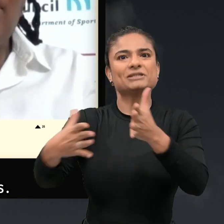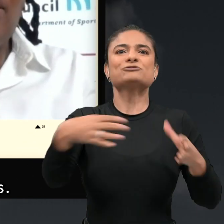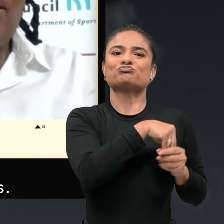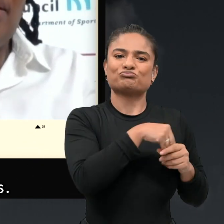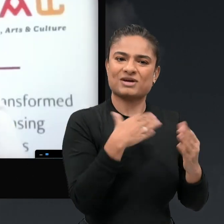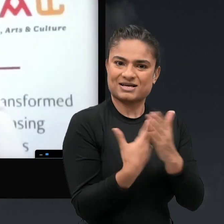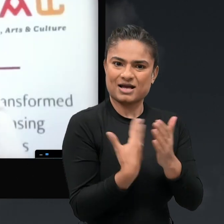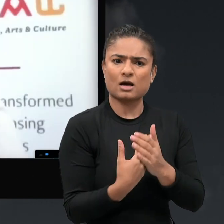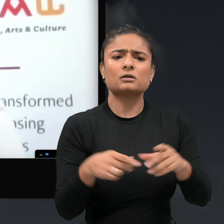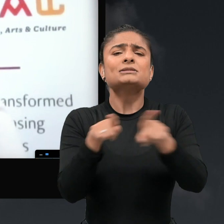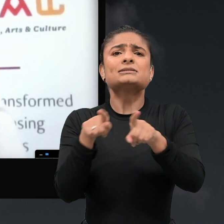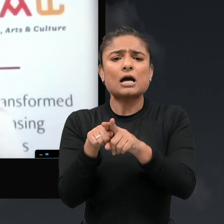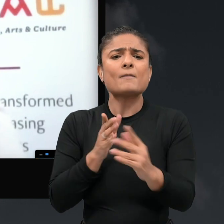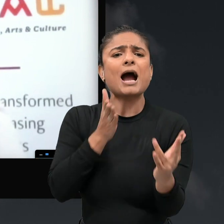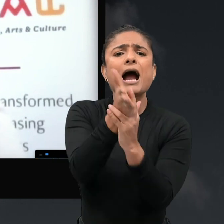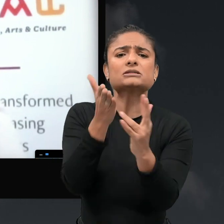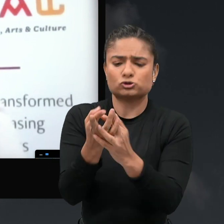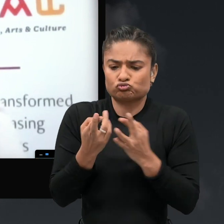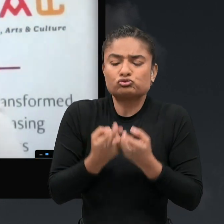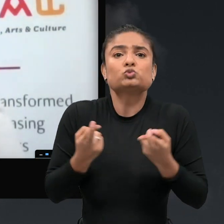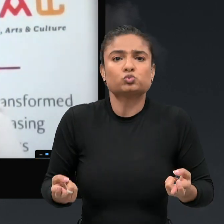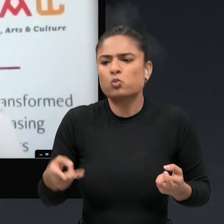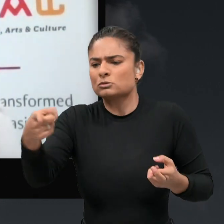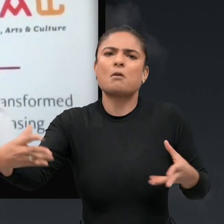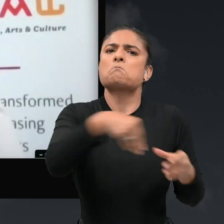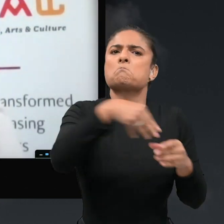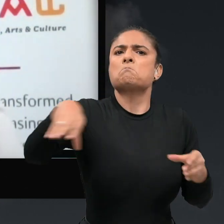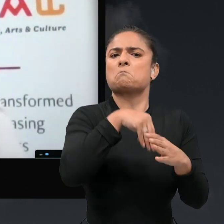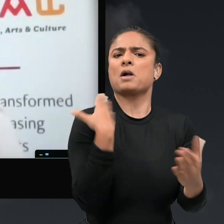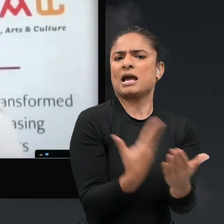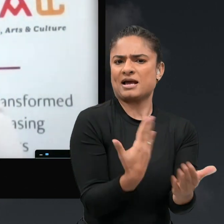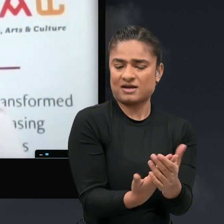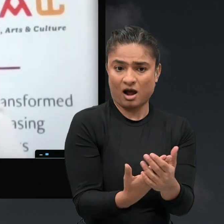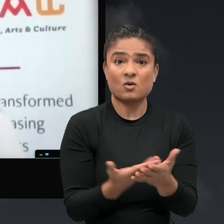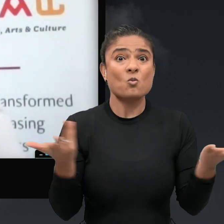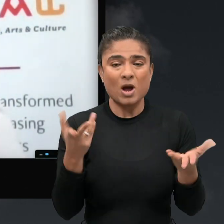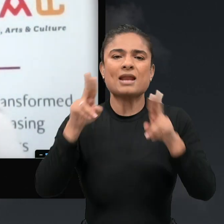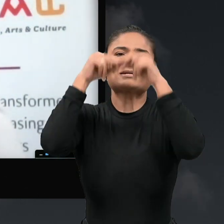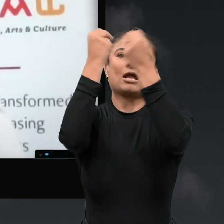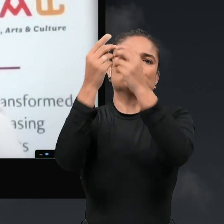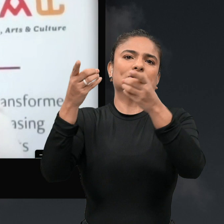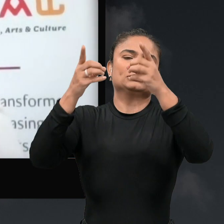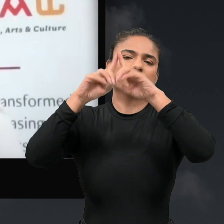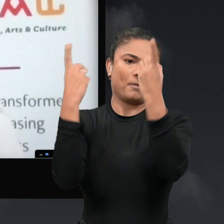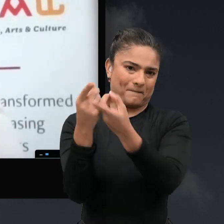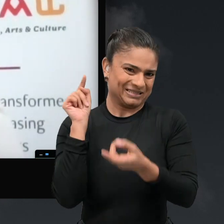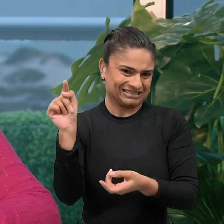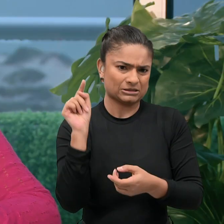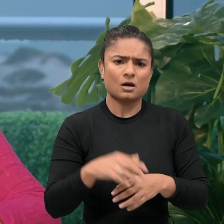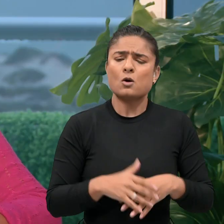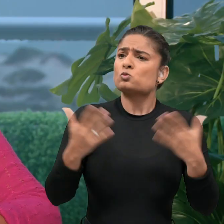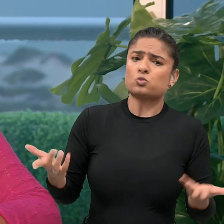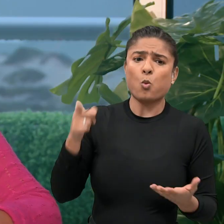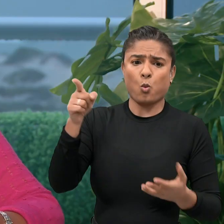with disability, and then be able to actually access resources on their behalf at the agencies and the national department. And